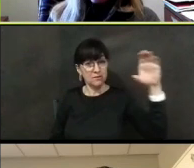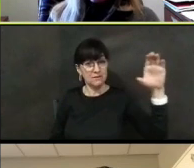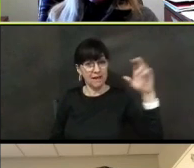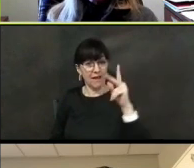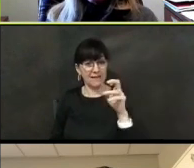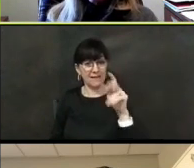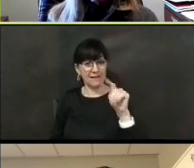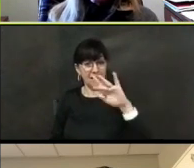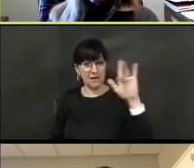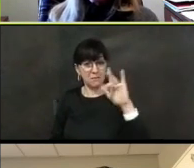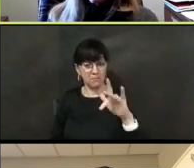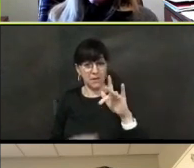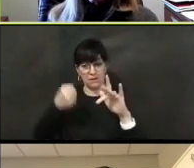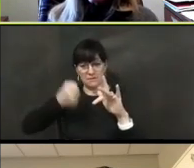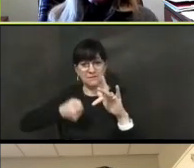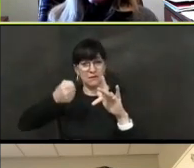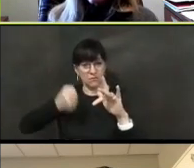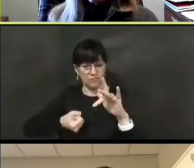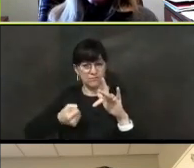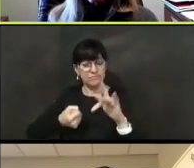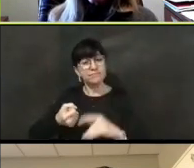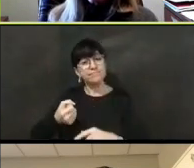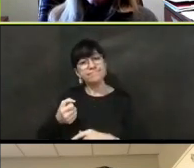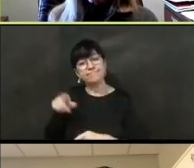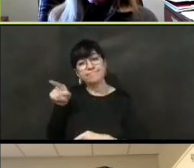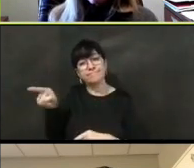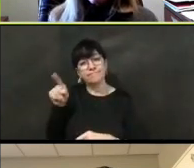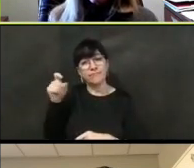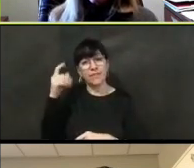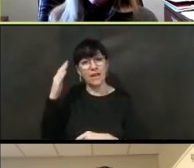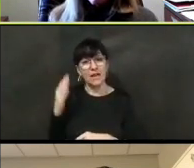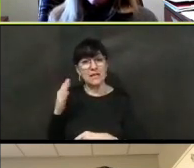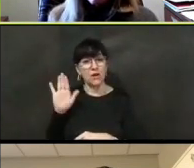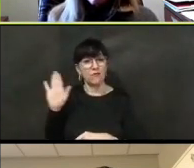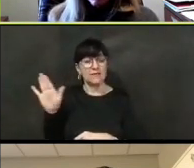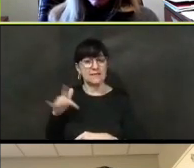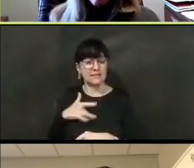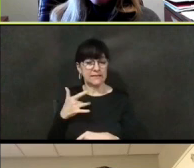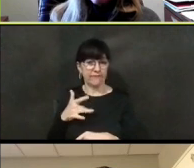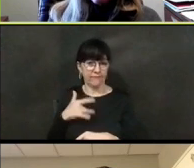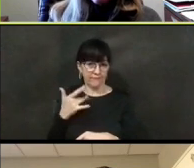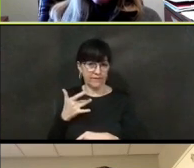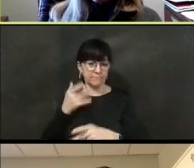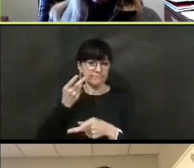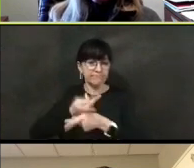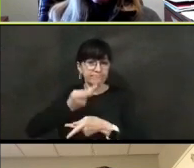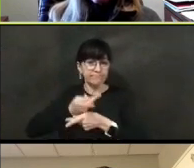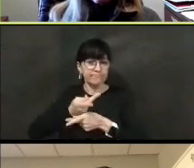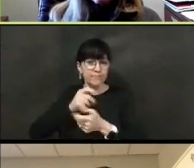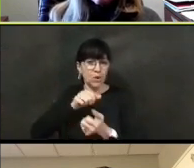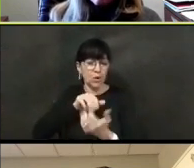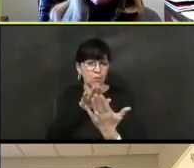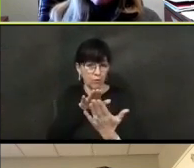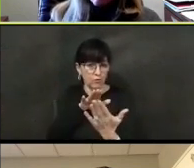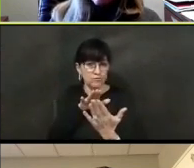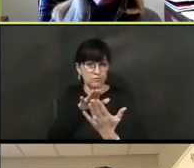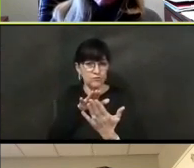know that the governor believes that just taking a consistent approach across the state, it certainly leads to